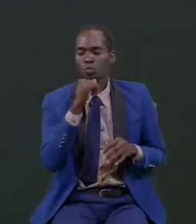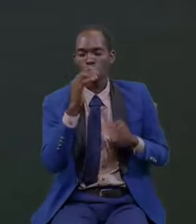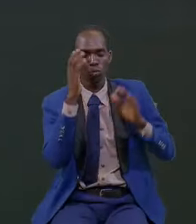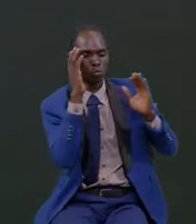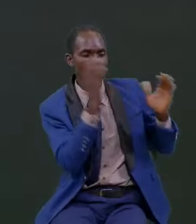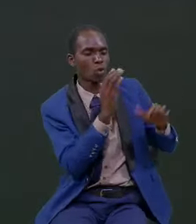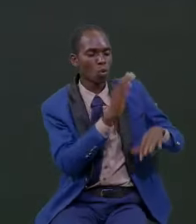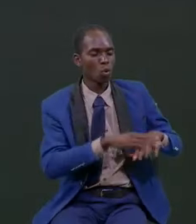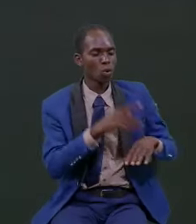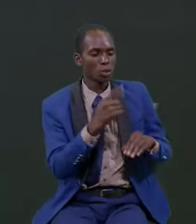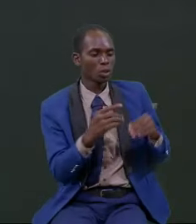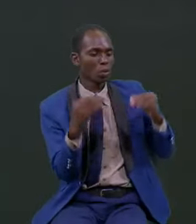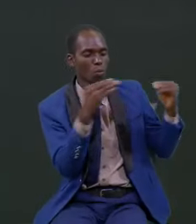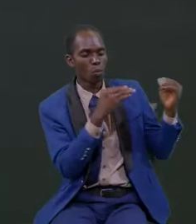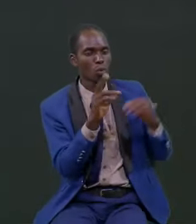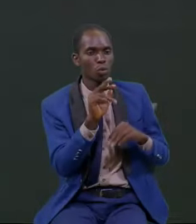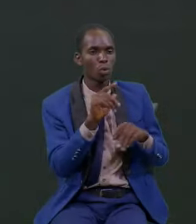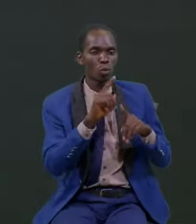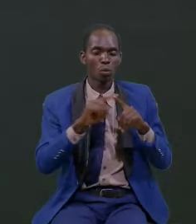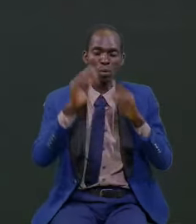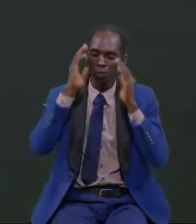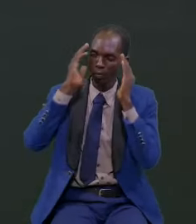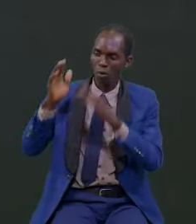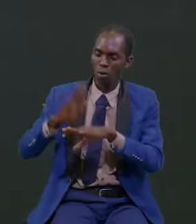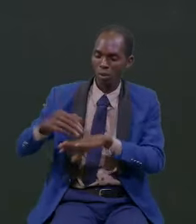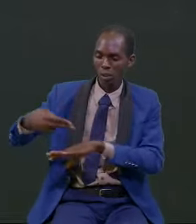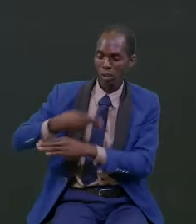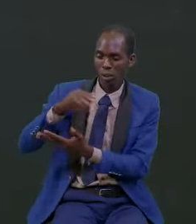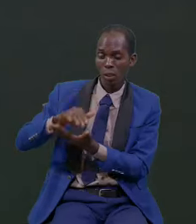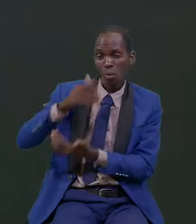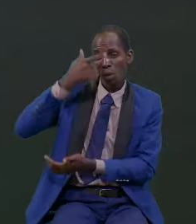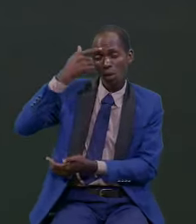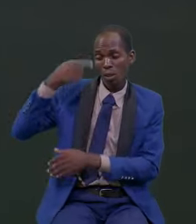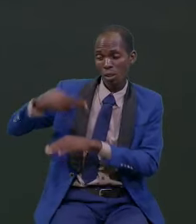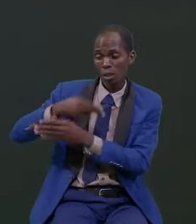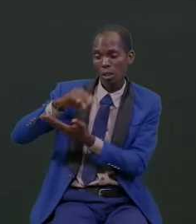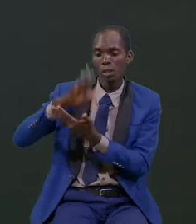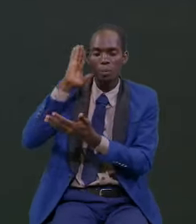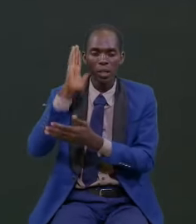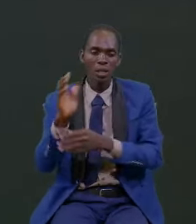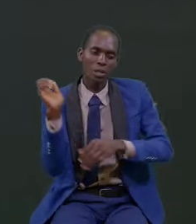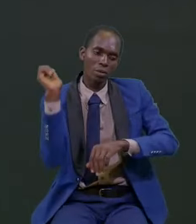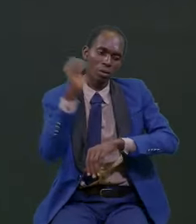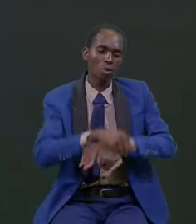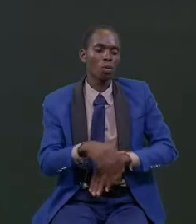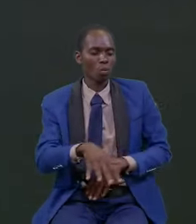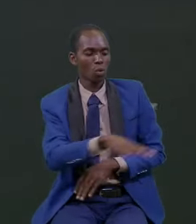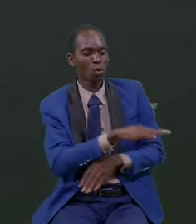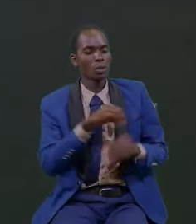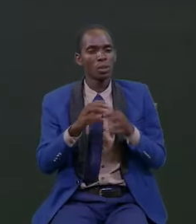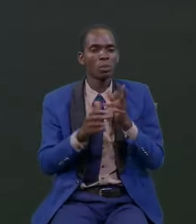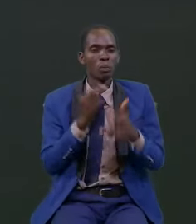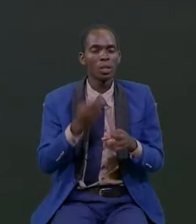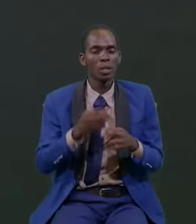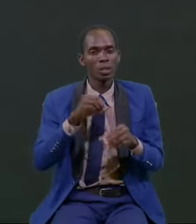the Lamb shall overcome them in your life, your family,